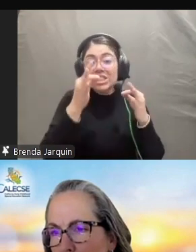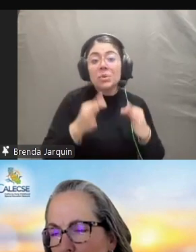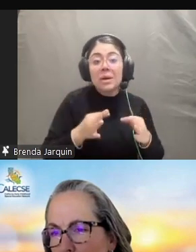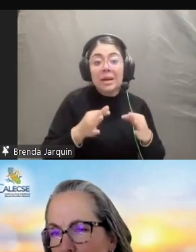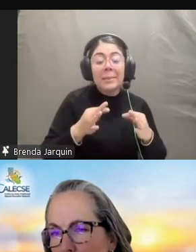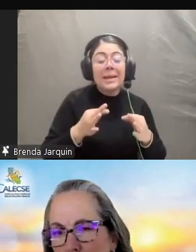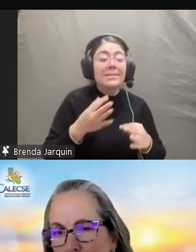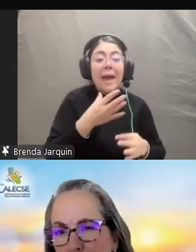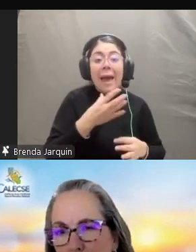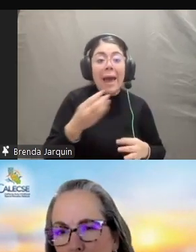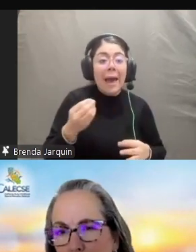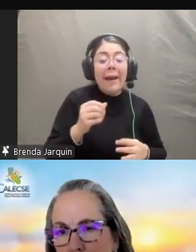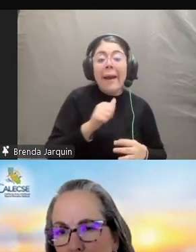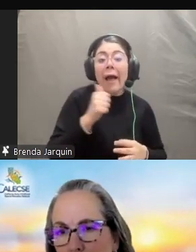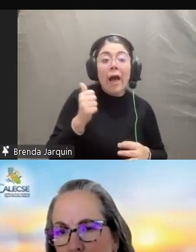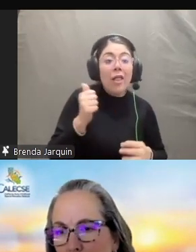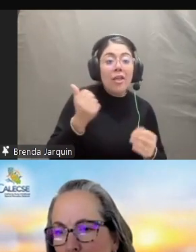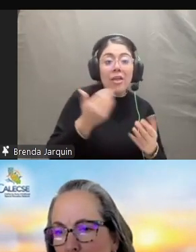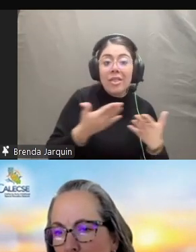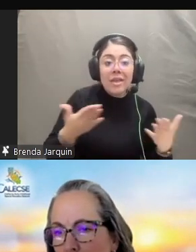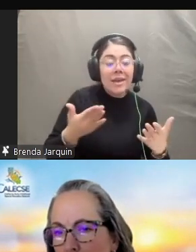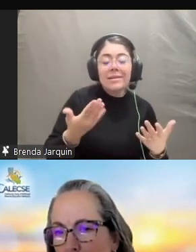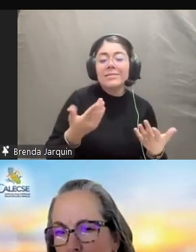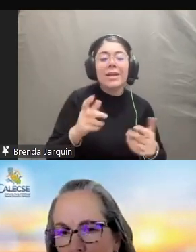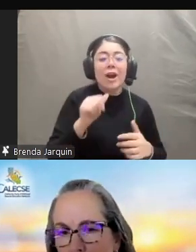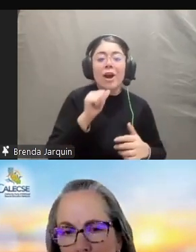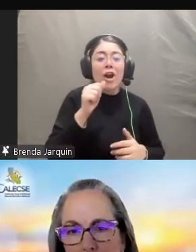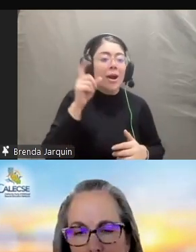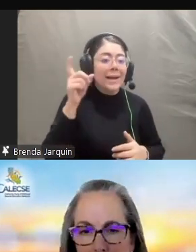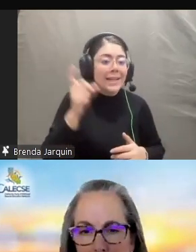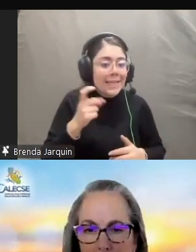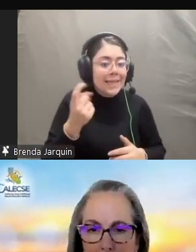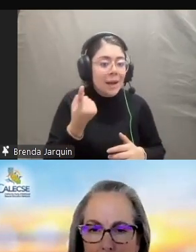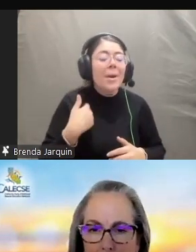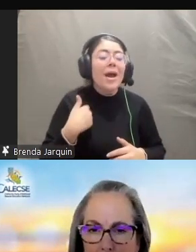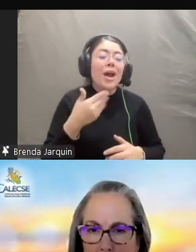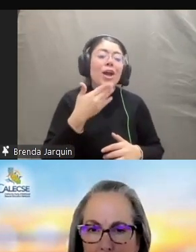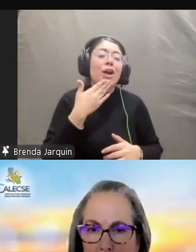aren't required, but are really good practices for you to have.